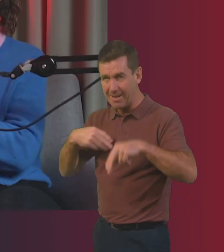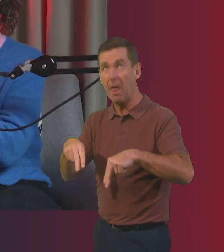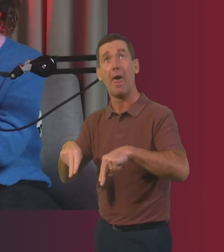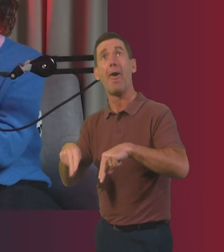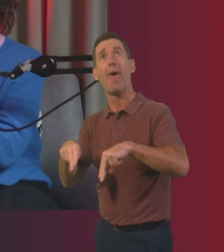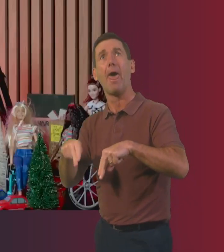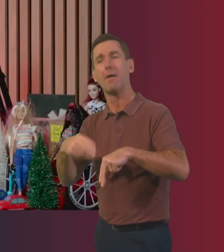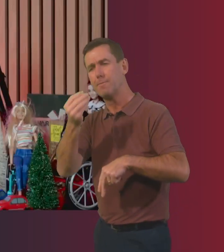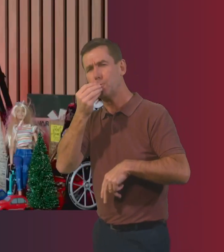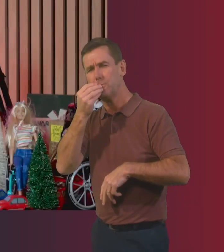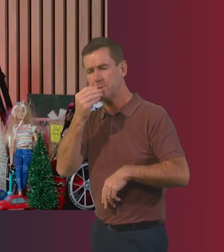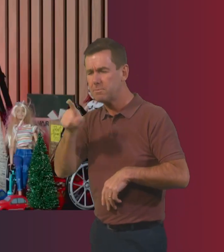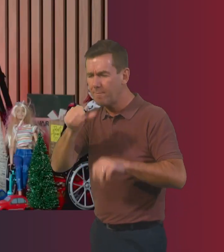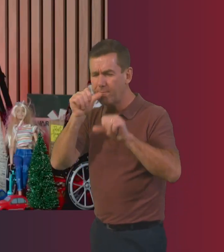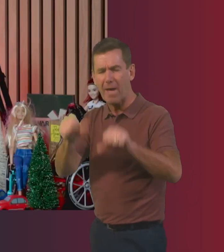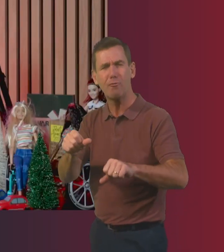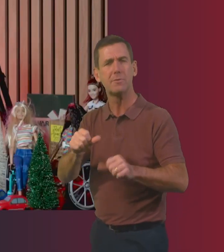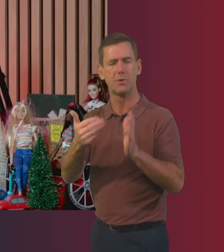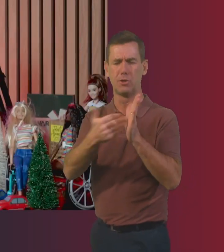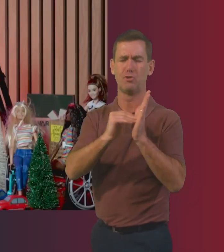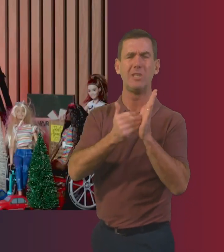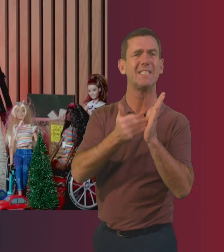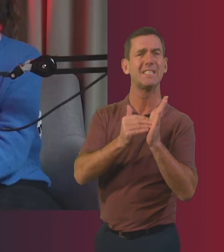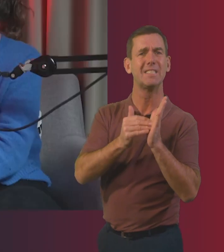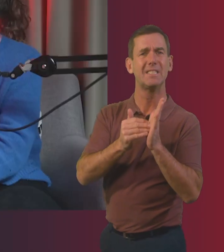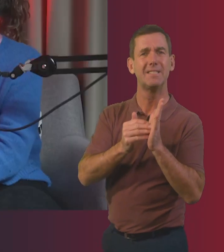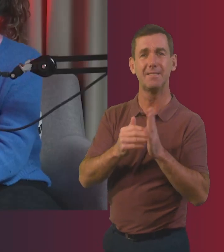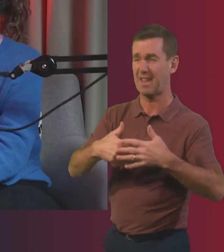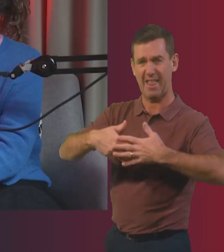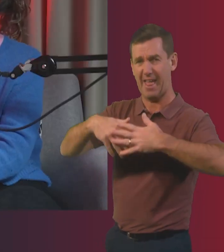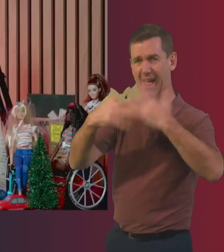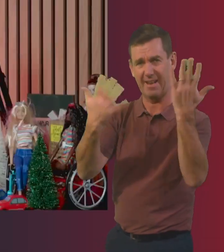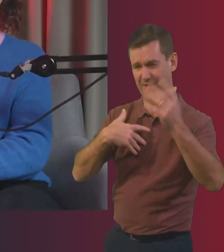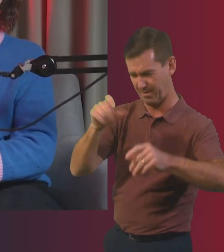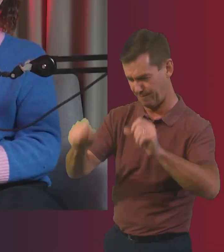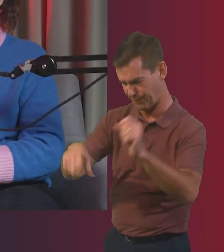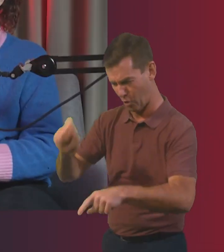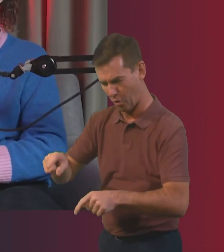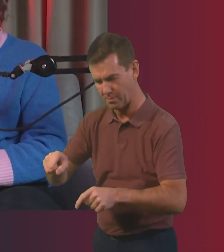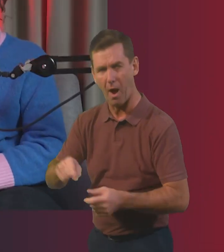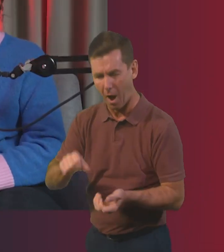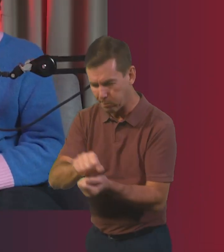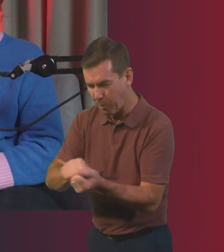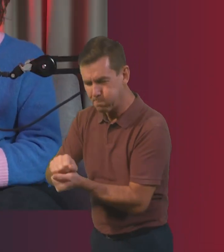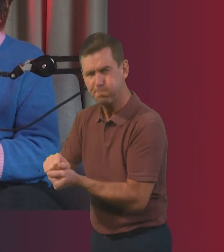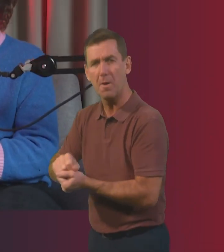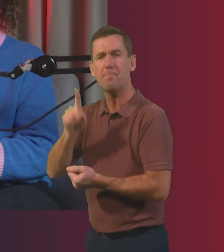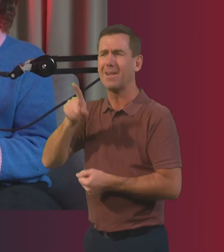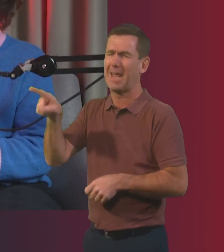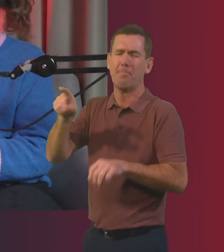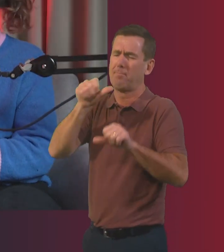tidbit? The cheese. Anything that falls on the floor. Anything that falls on the floor. Perfect. But cheese is next level.